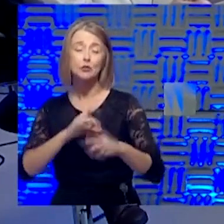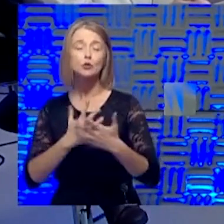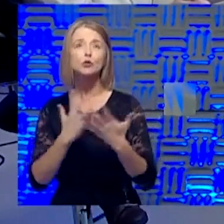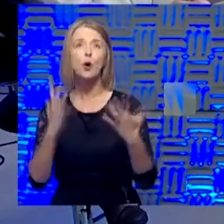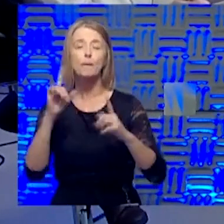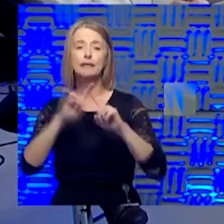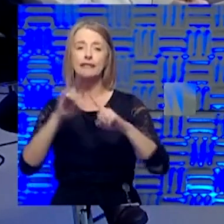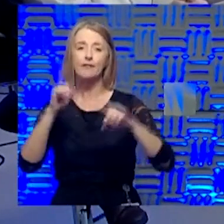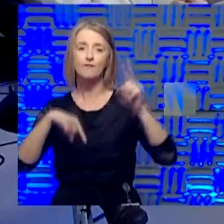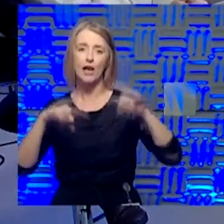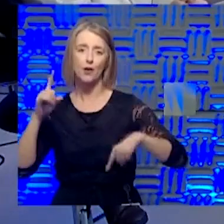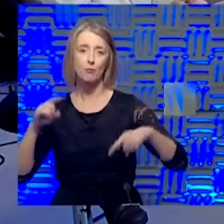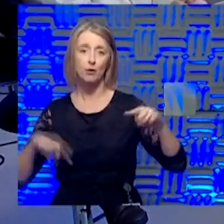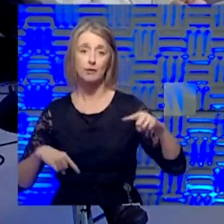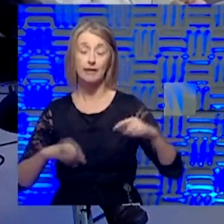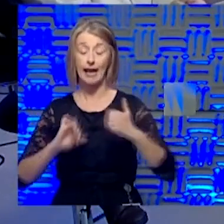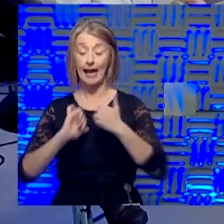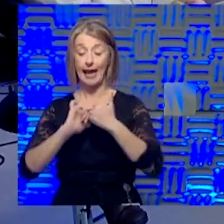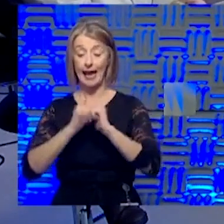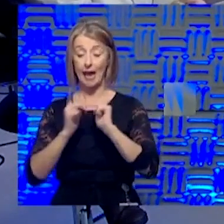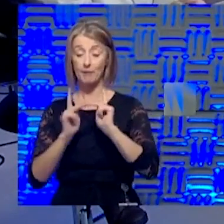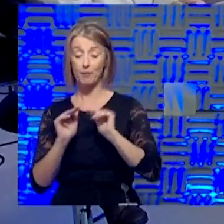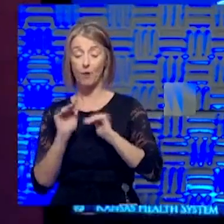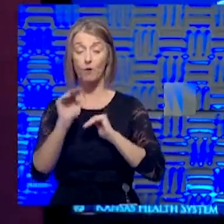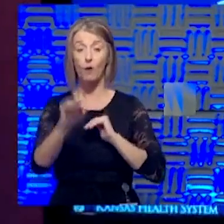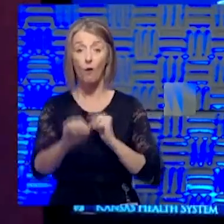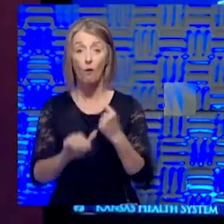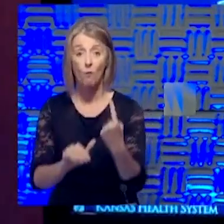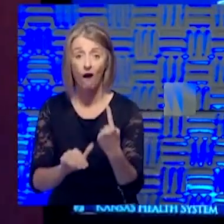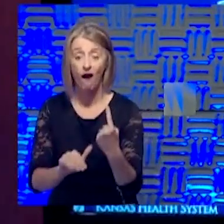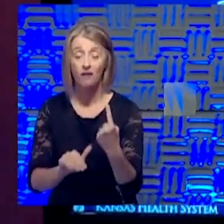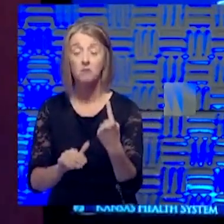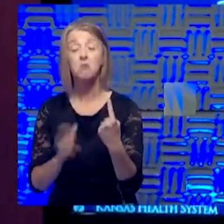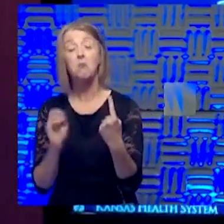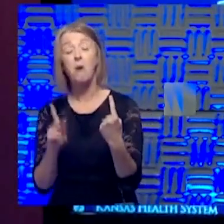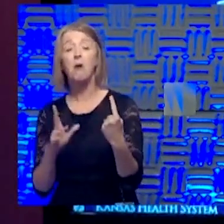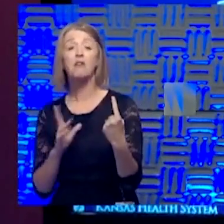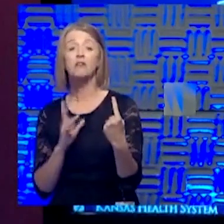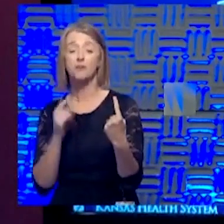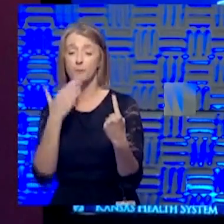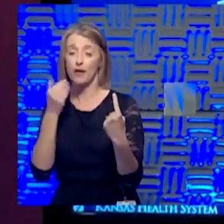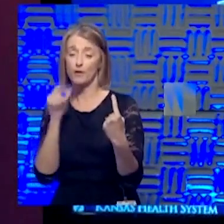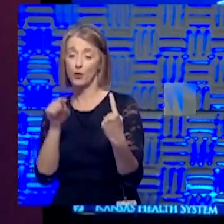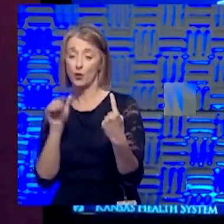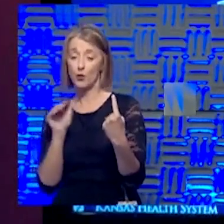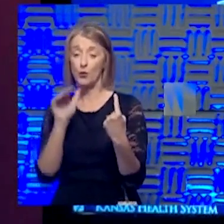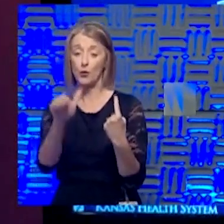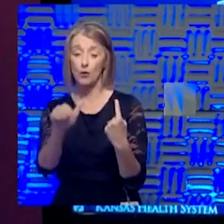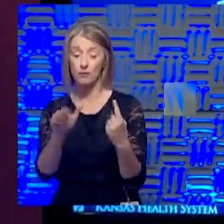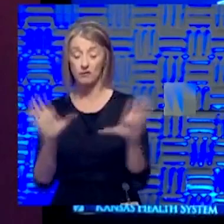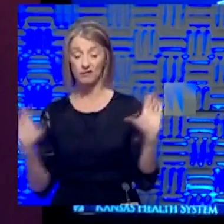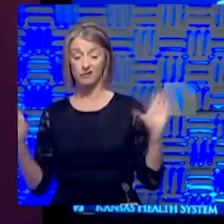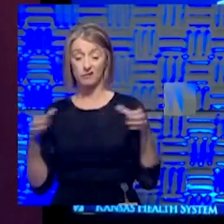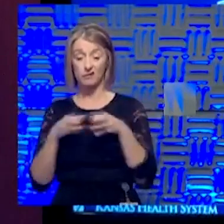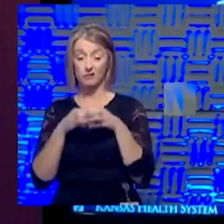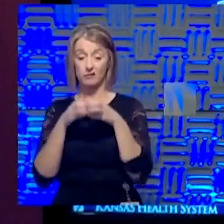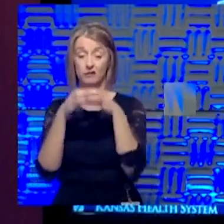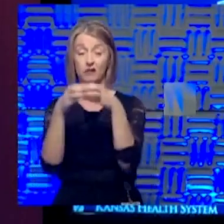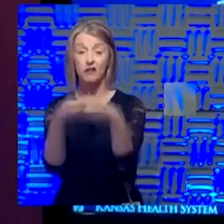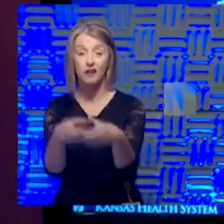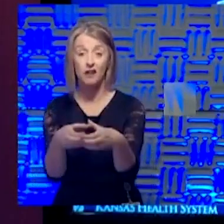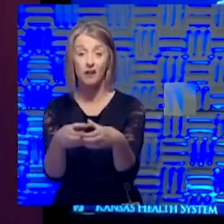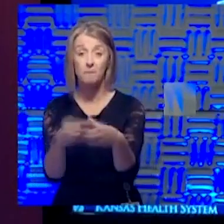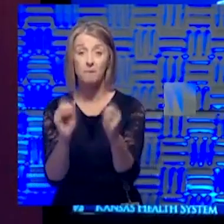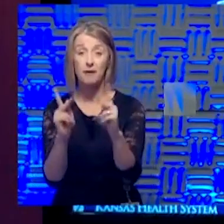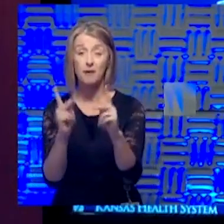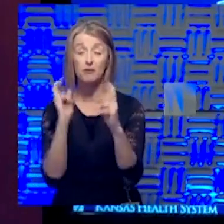right? How many people are going to see your mother? Is it one? Okay, then it's probably better for you to go. But if there's a whole cadre of people going there and they're